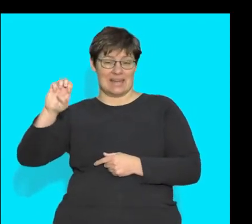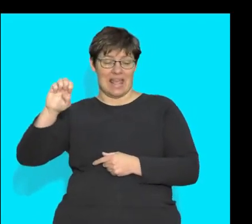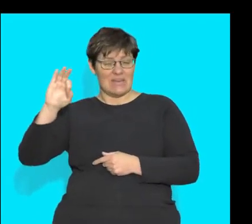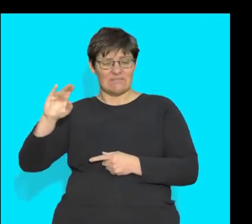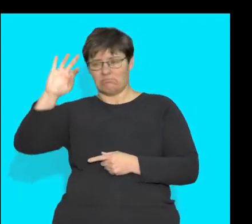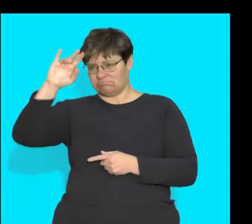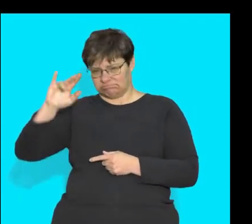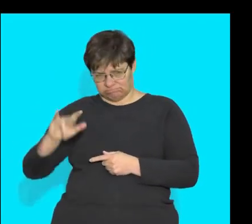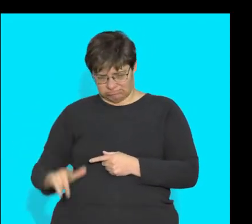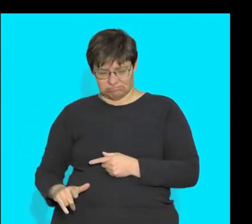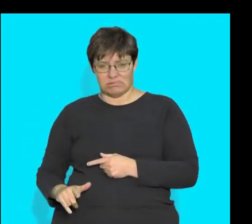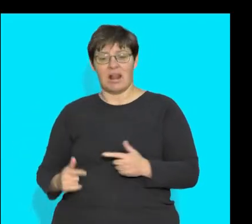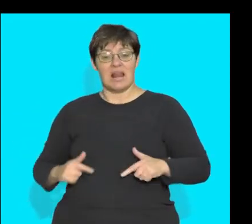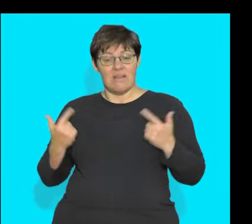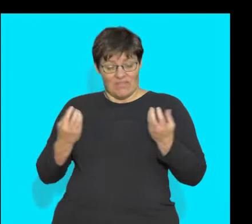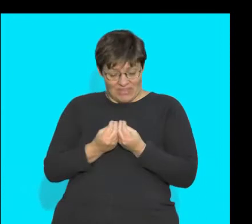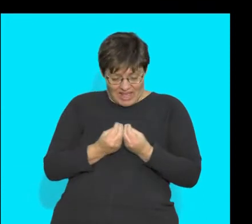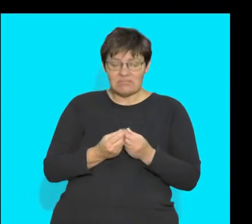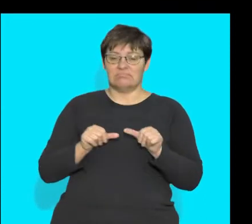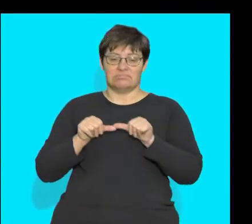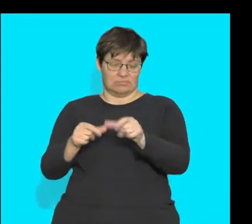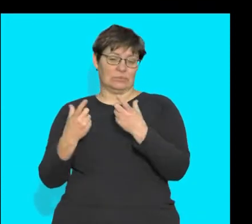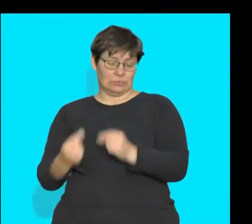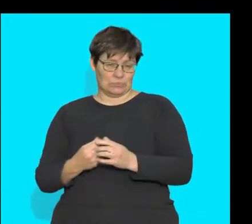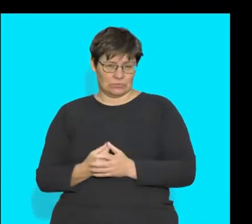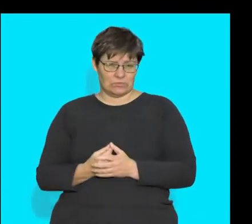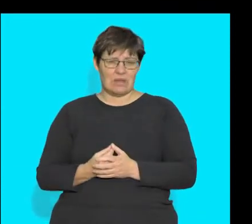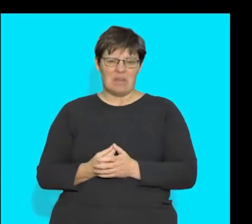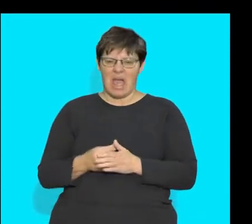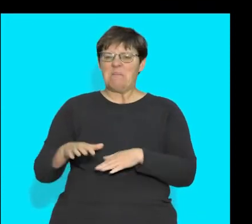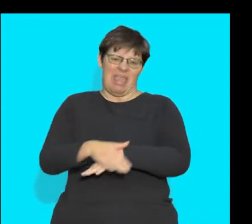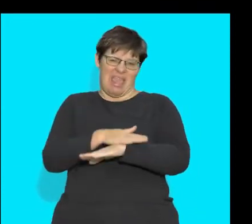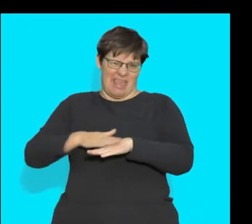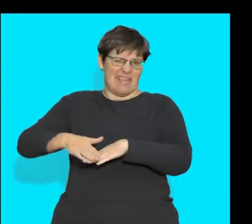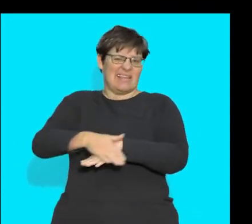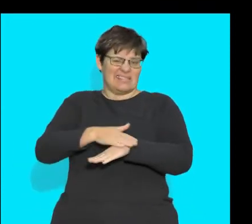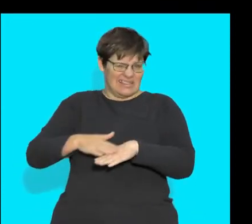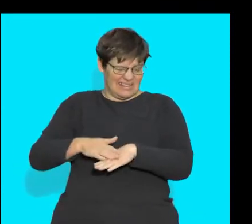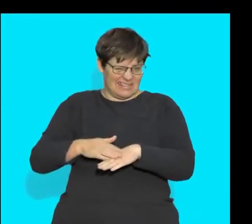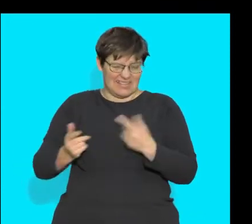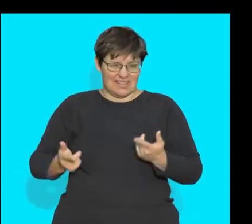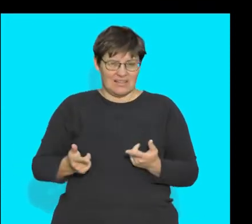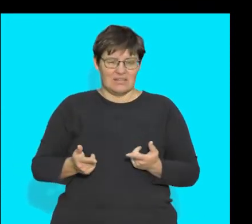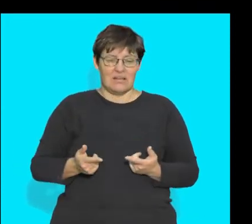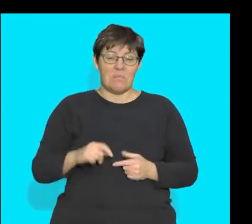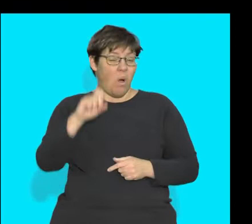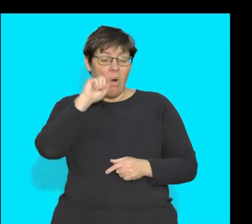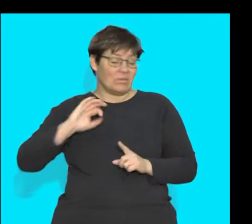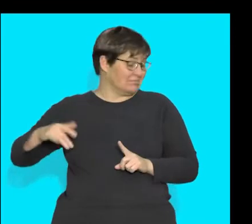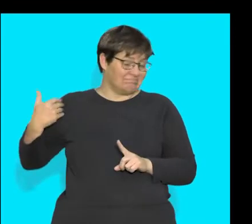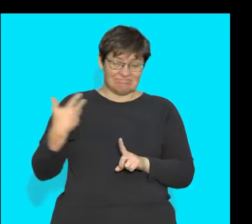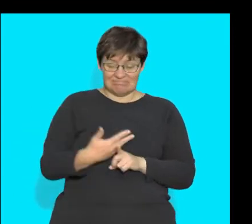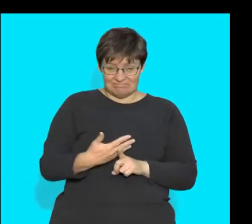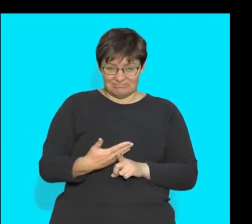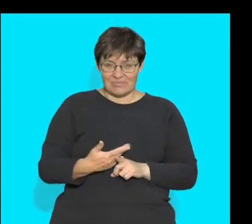undergo all the living characteristics that we looked at. They are quite primitive, right, in their being. They are oldest